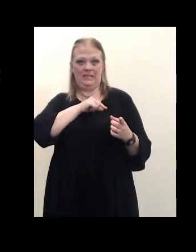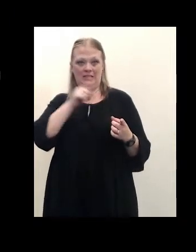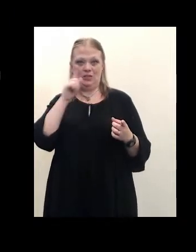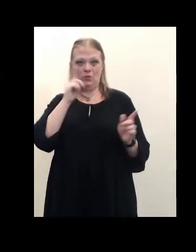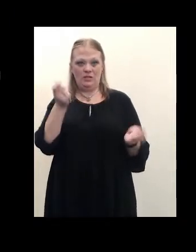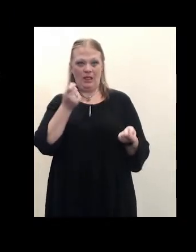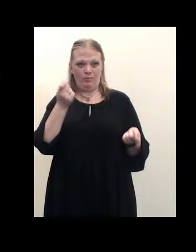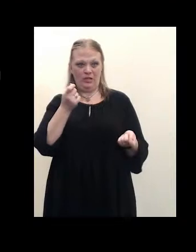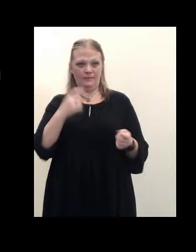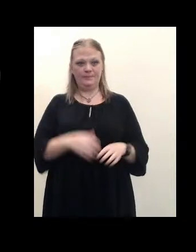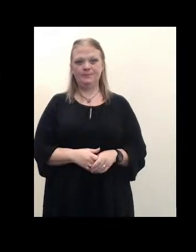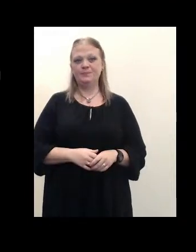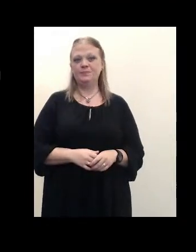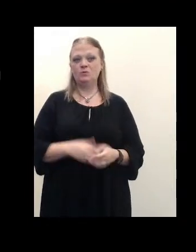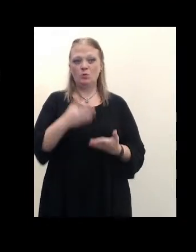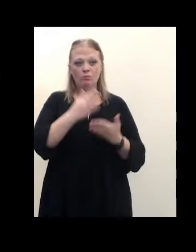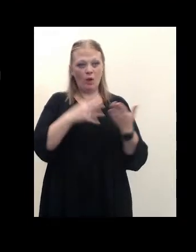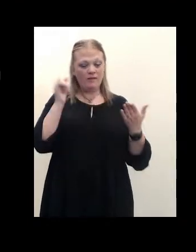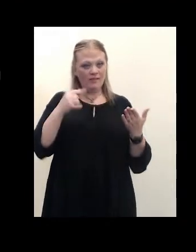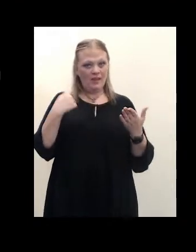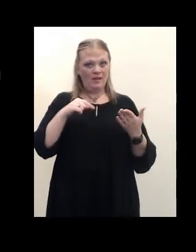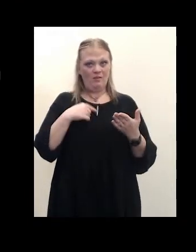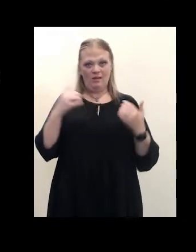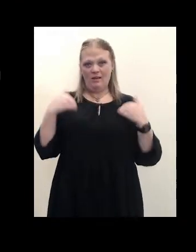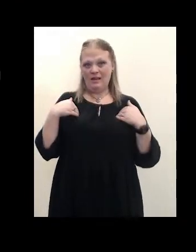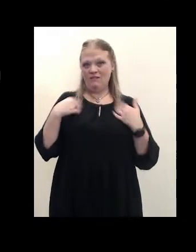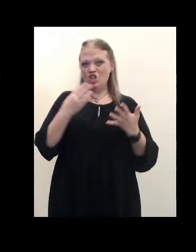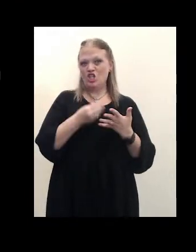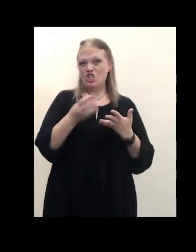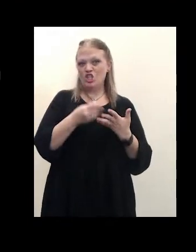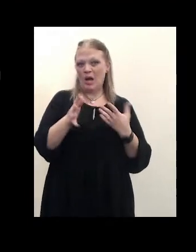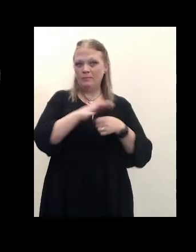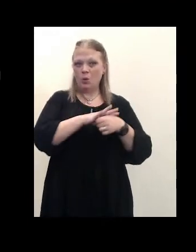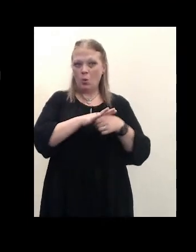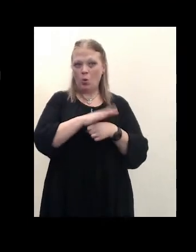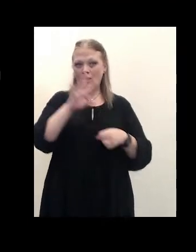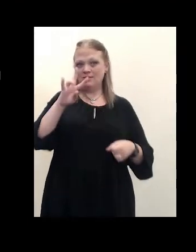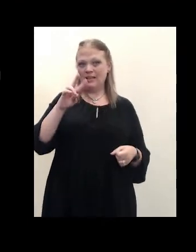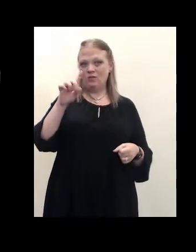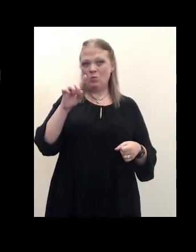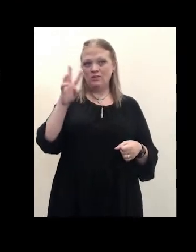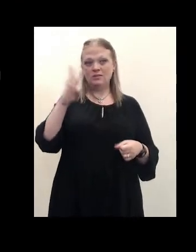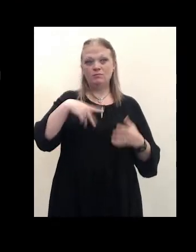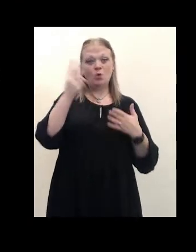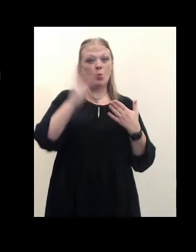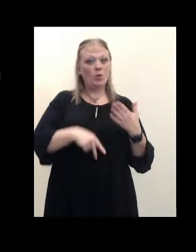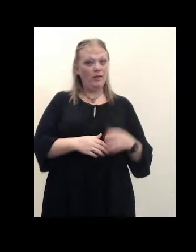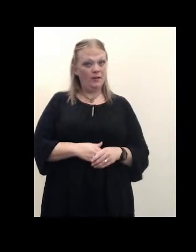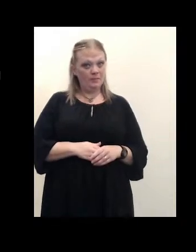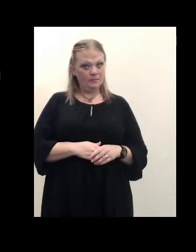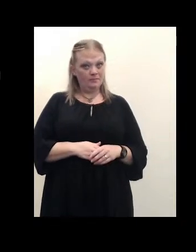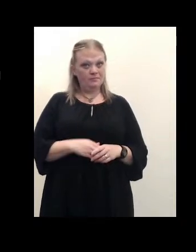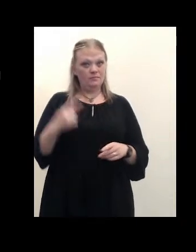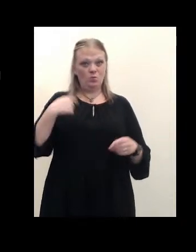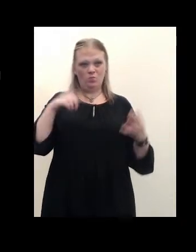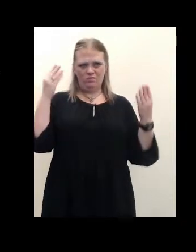part of that, as well as others, we brought back the local Shop 716 program. We have sold, I think,